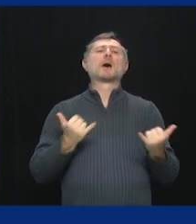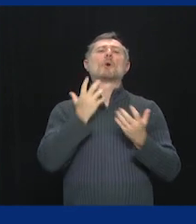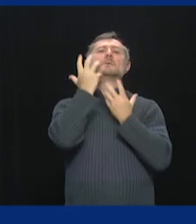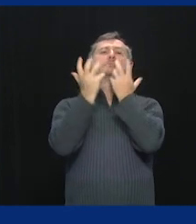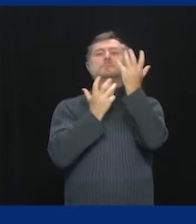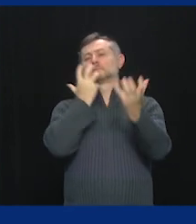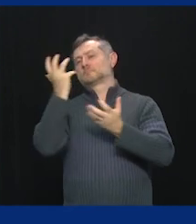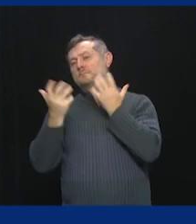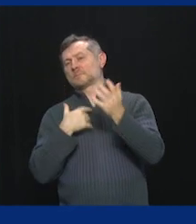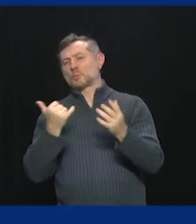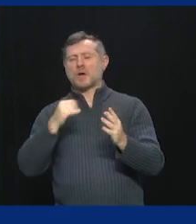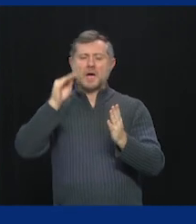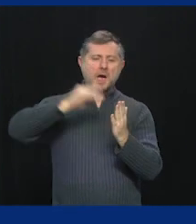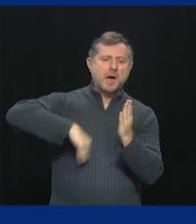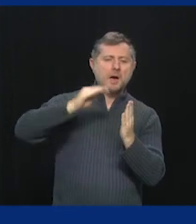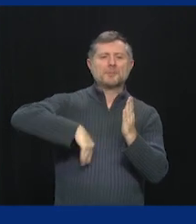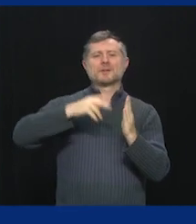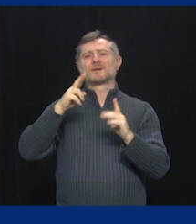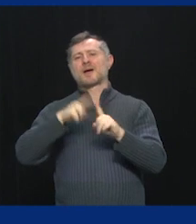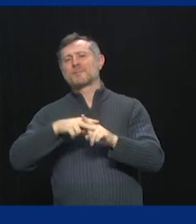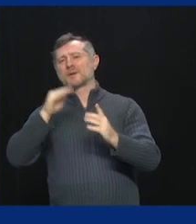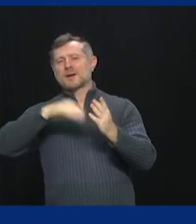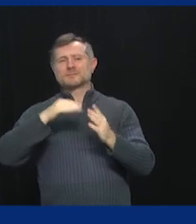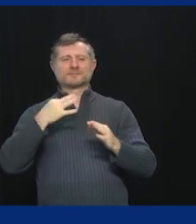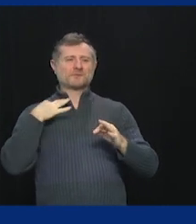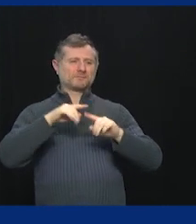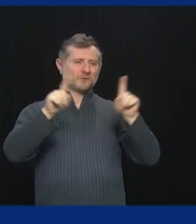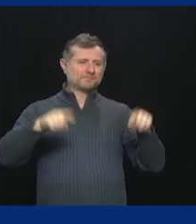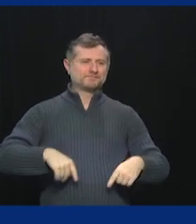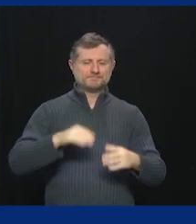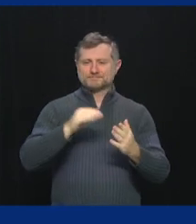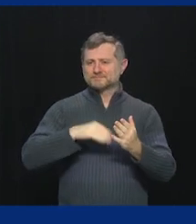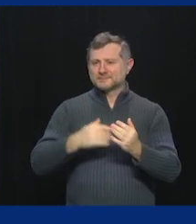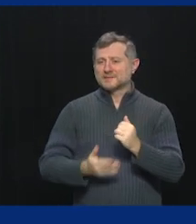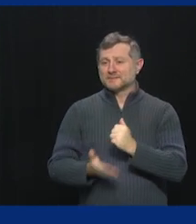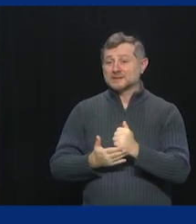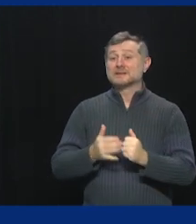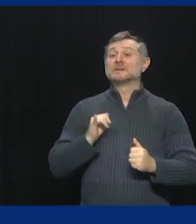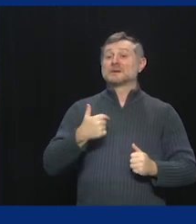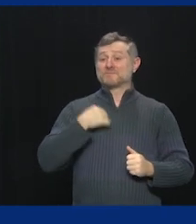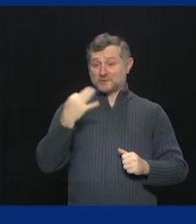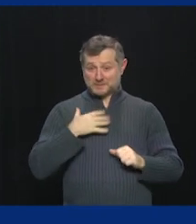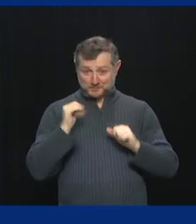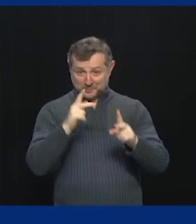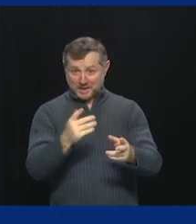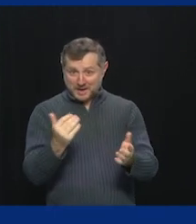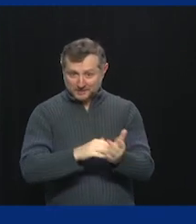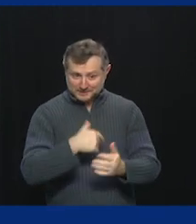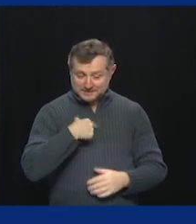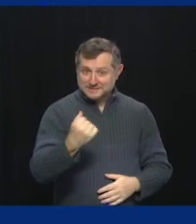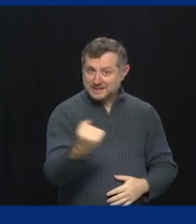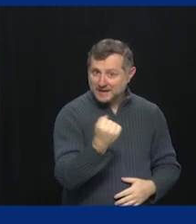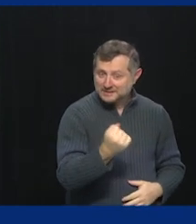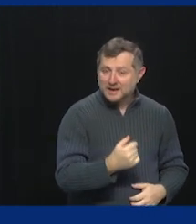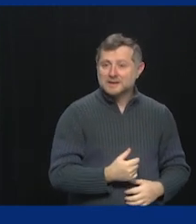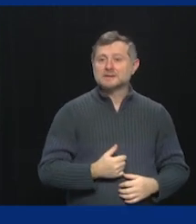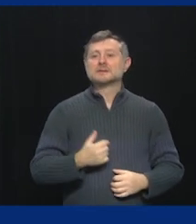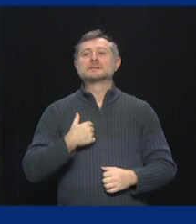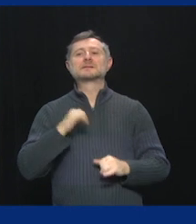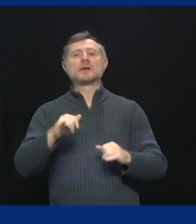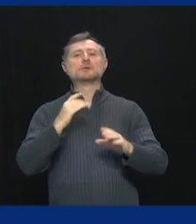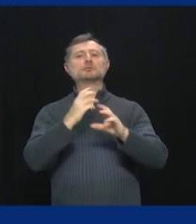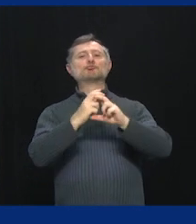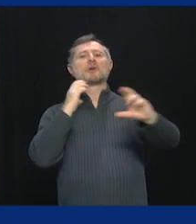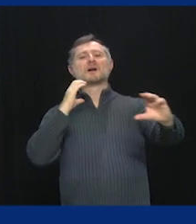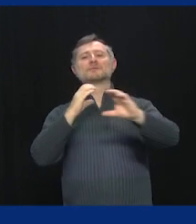FEMA assistance. 24 hours later, I was back again, had the truck from the Department